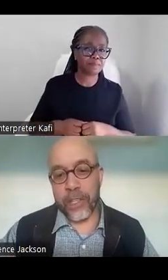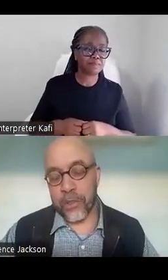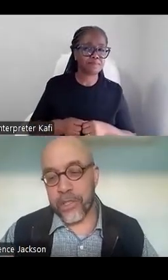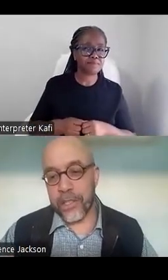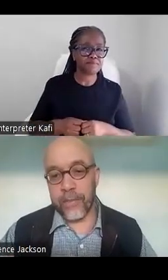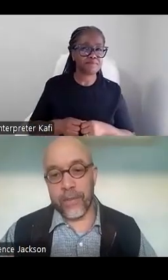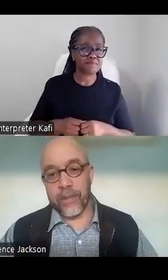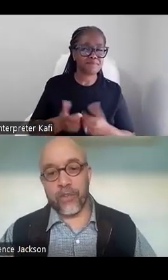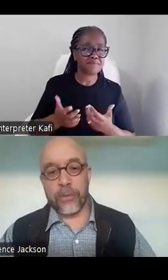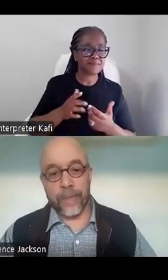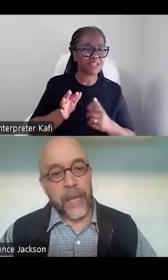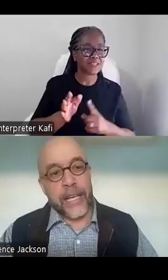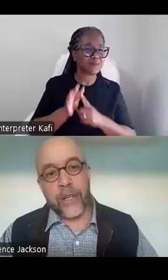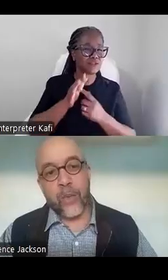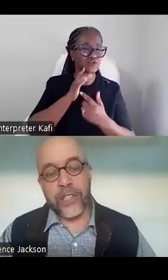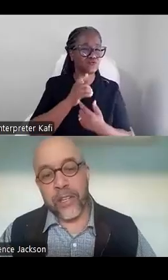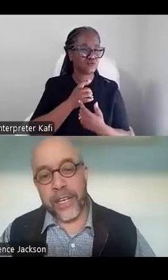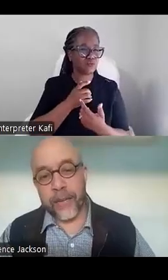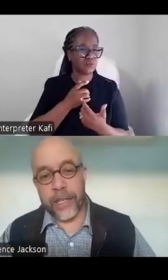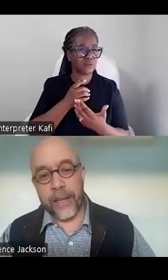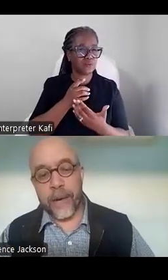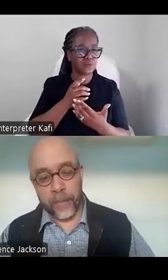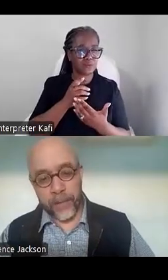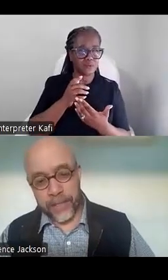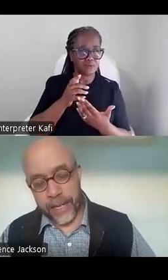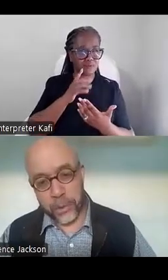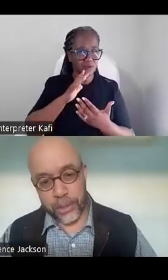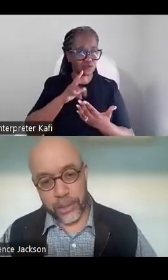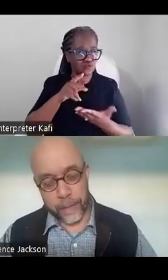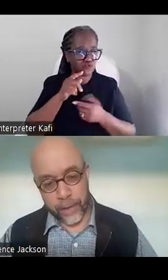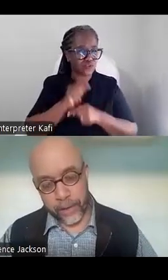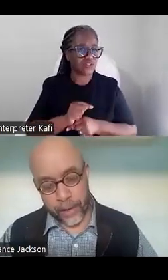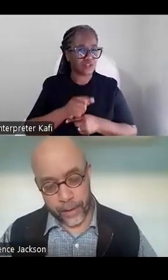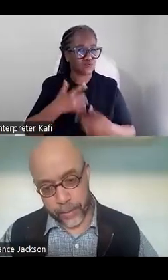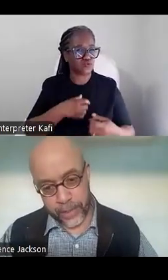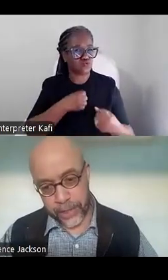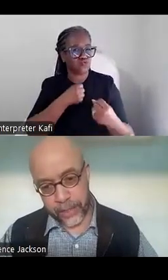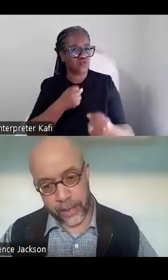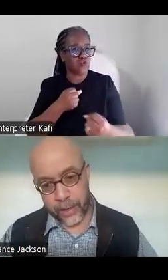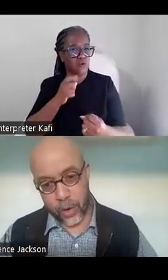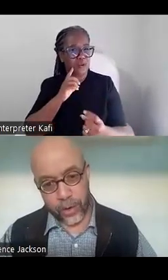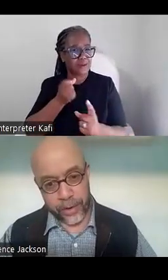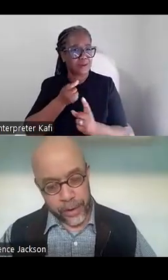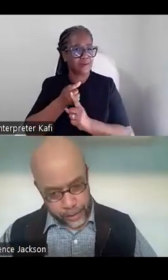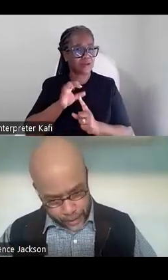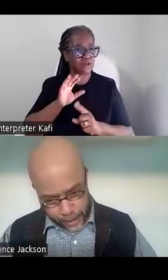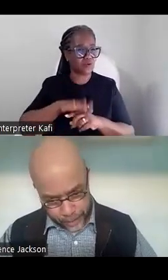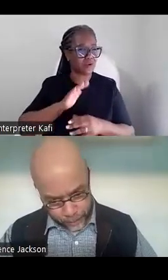strong interest in the description. So what you're looking at right now is actually a